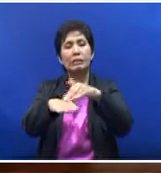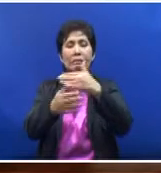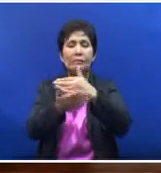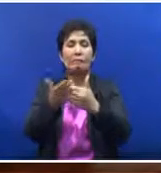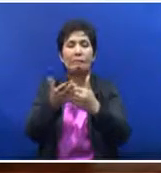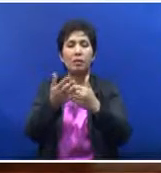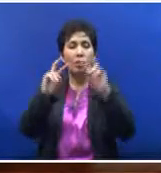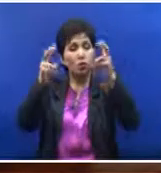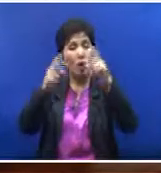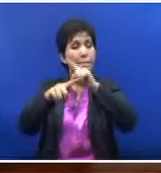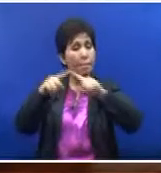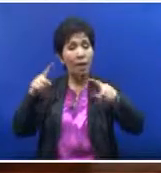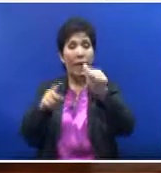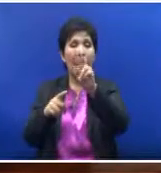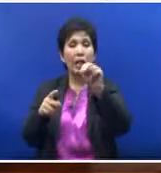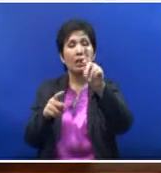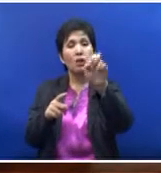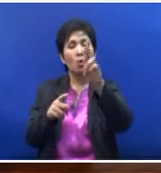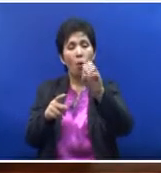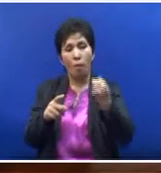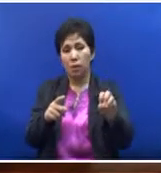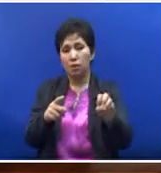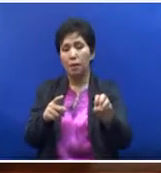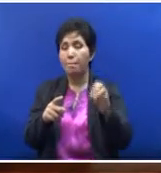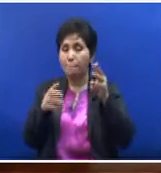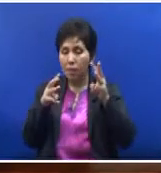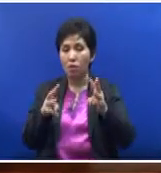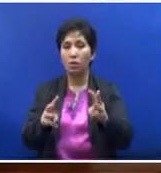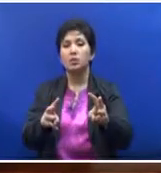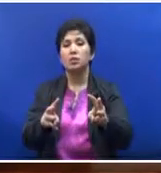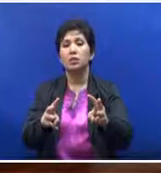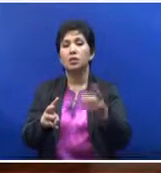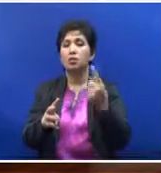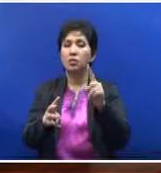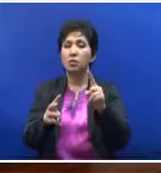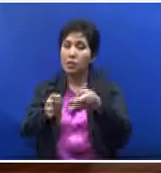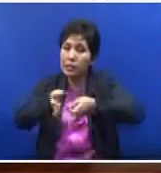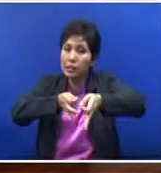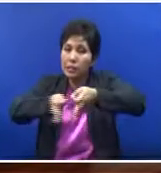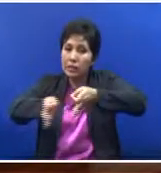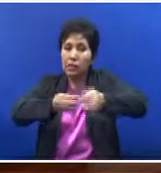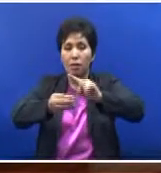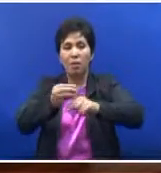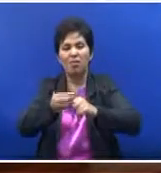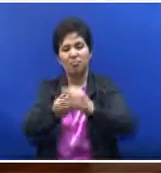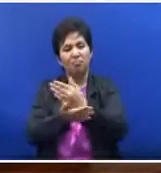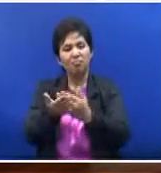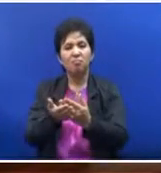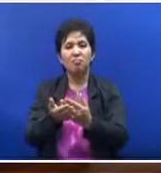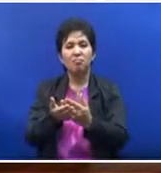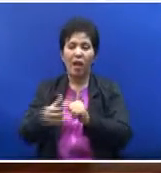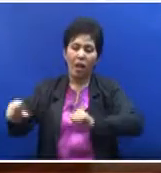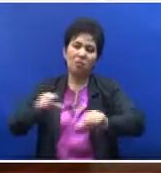only. But for anthropological methodology, in order to describe about certain thing, okay,